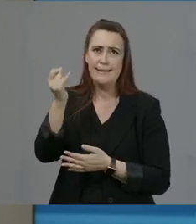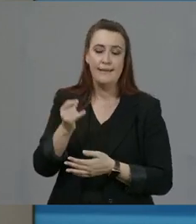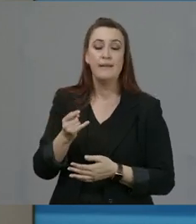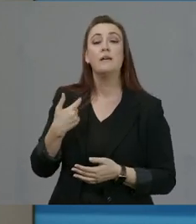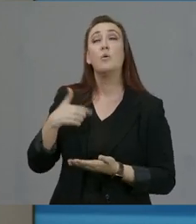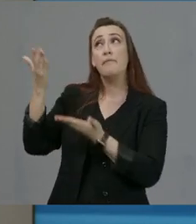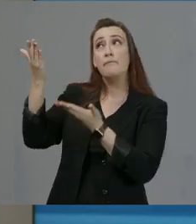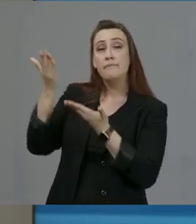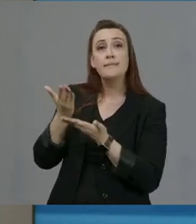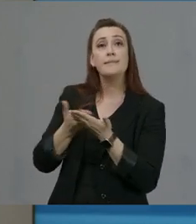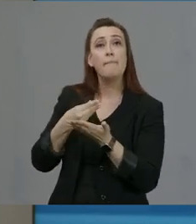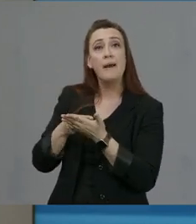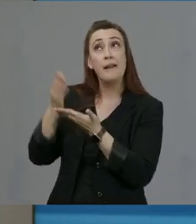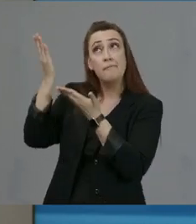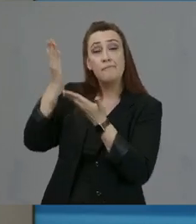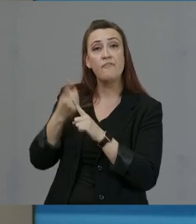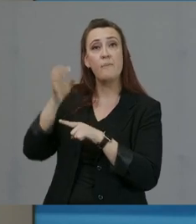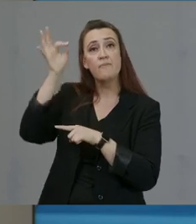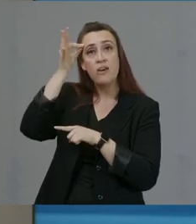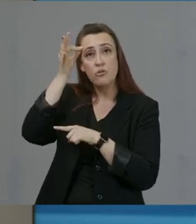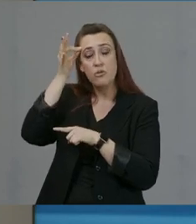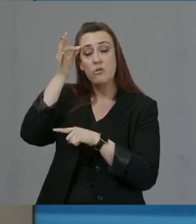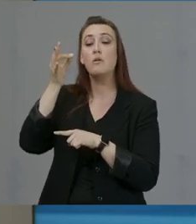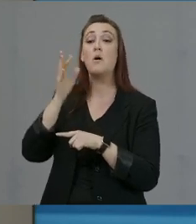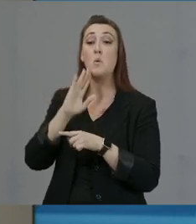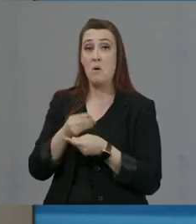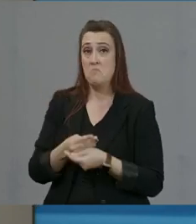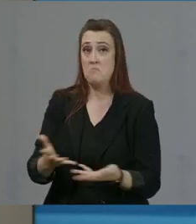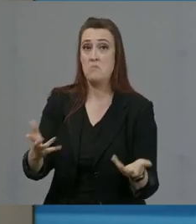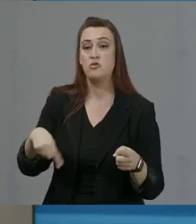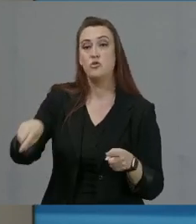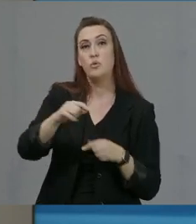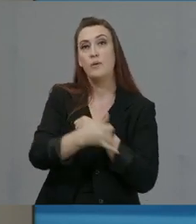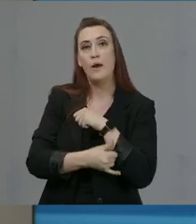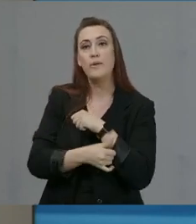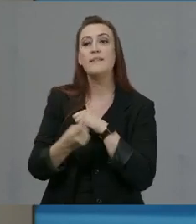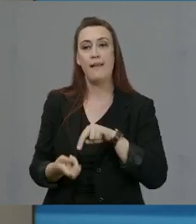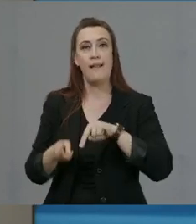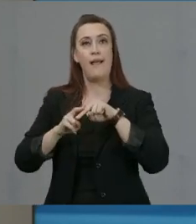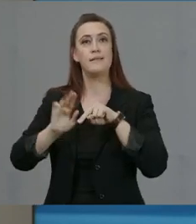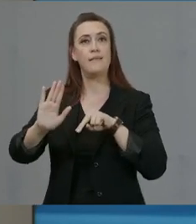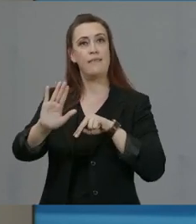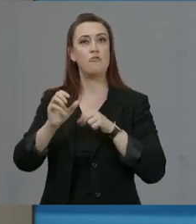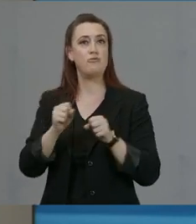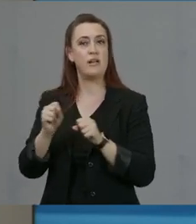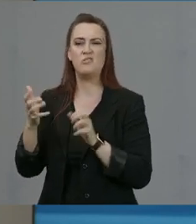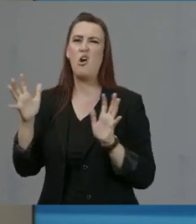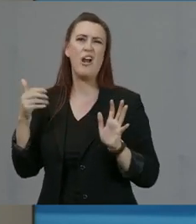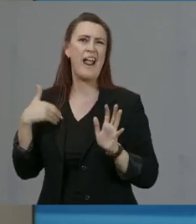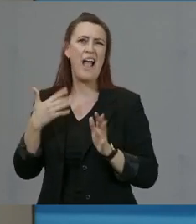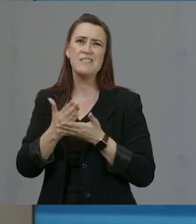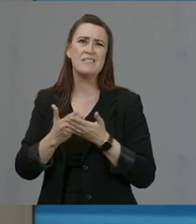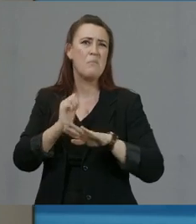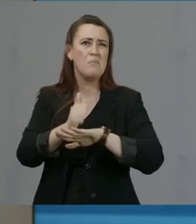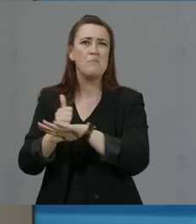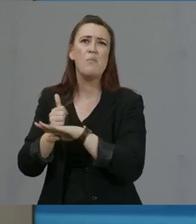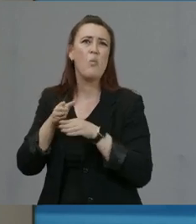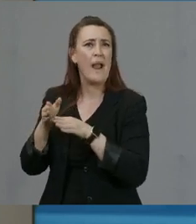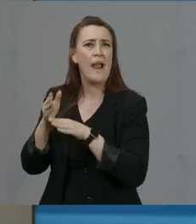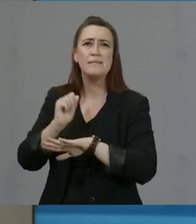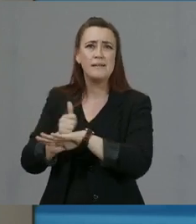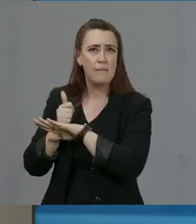they can enhance their current contact tracing strategies, as well as implementing an enhanced state